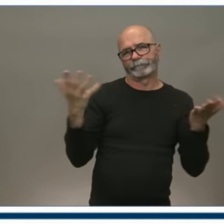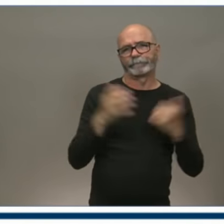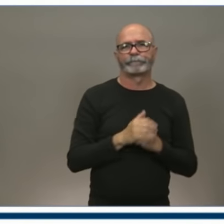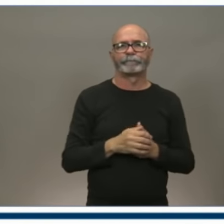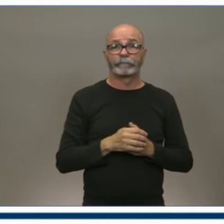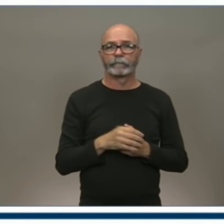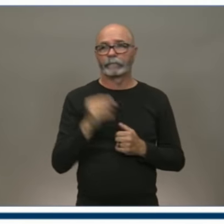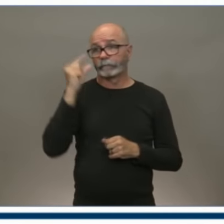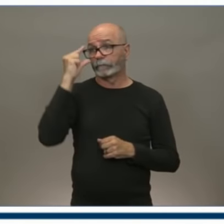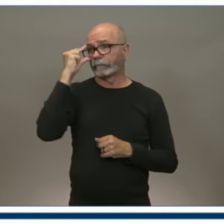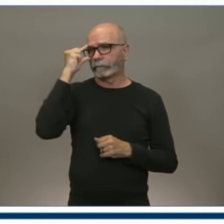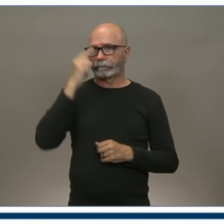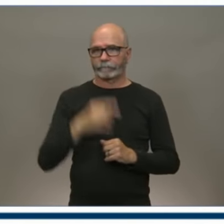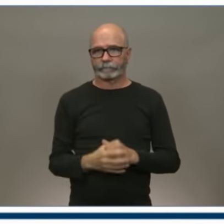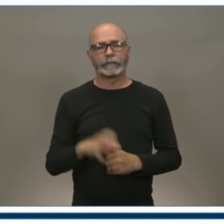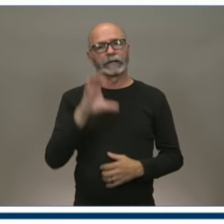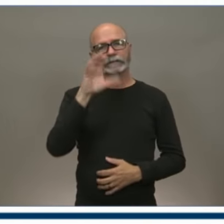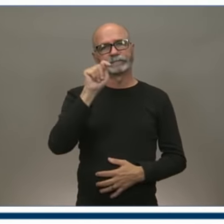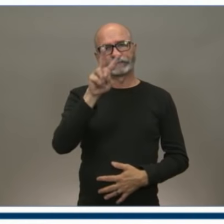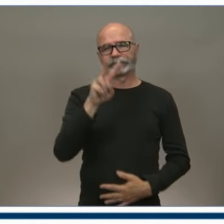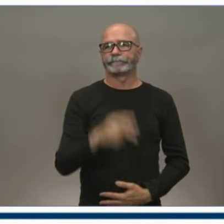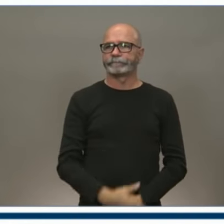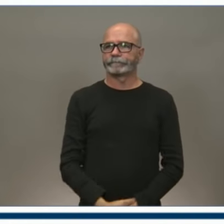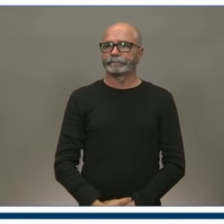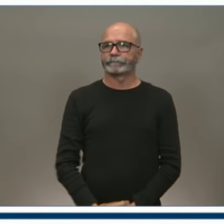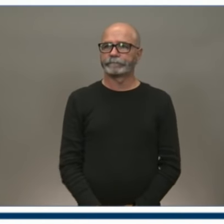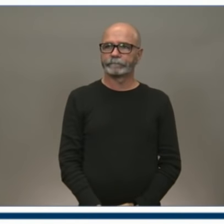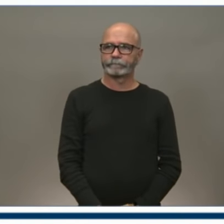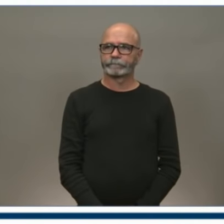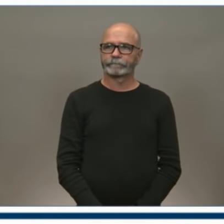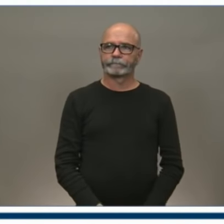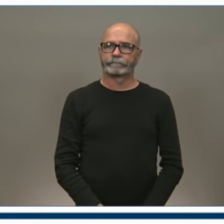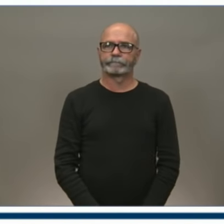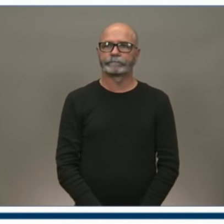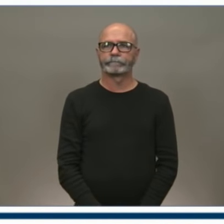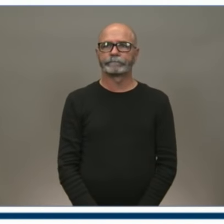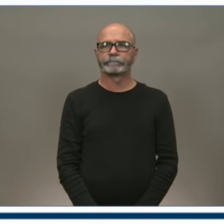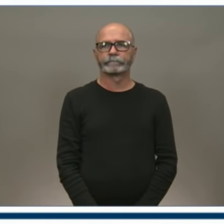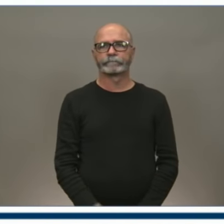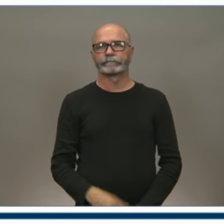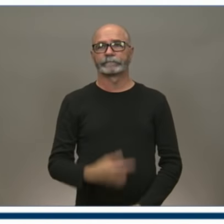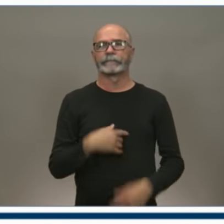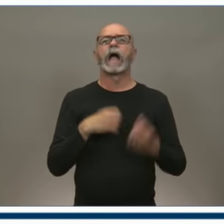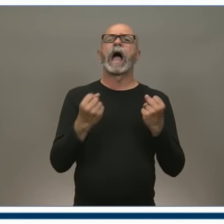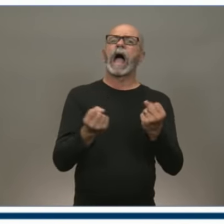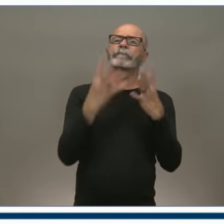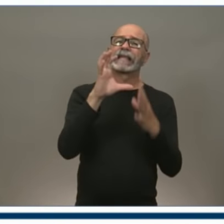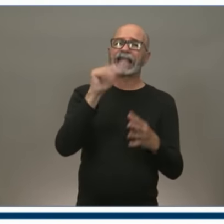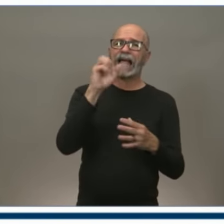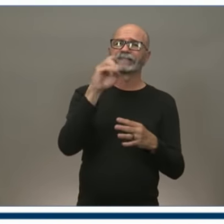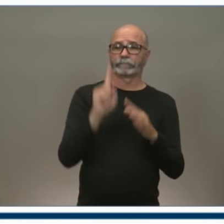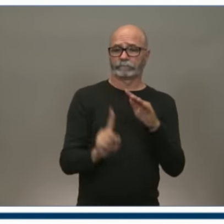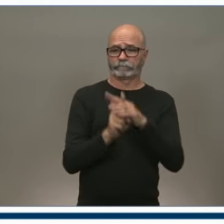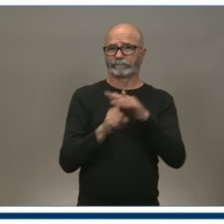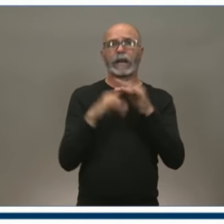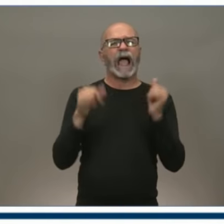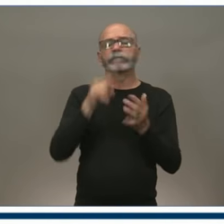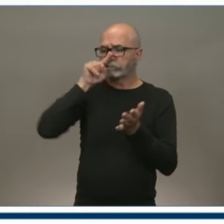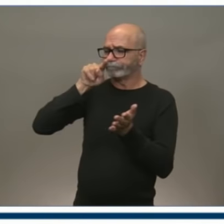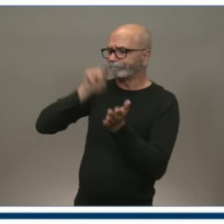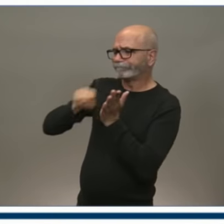tell us how many cases are still under investigation and what's taking so long to complete those? Well, we have the 19